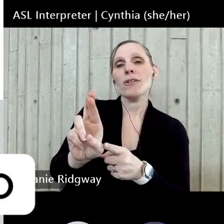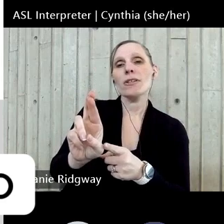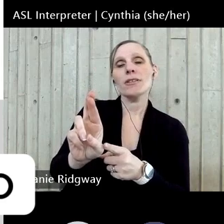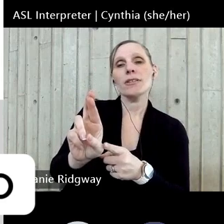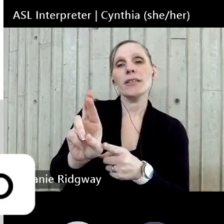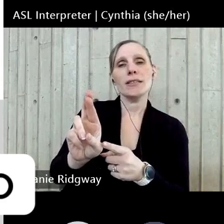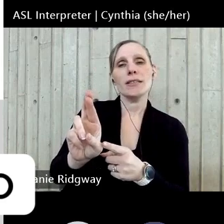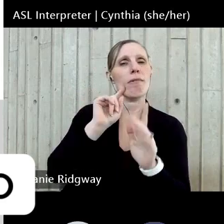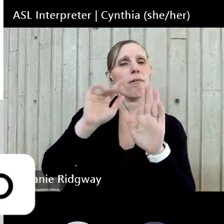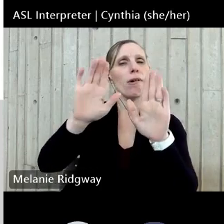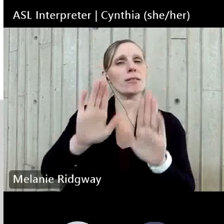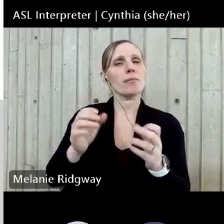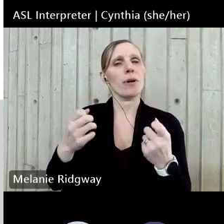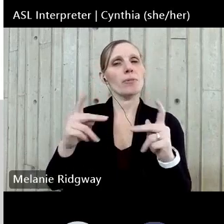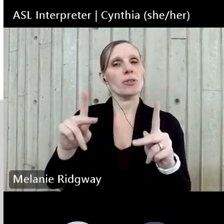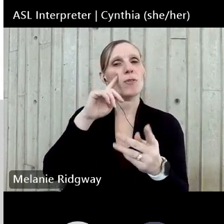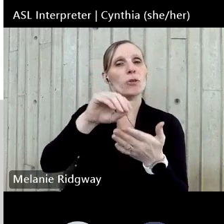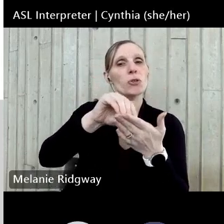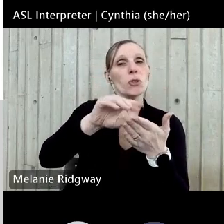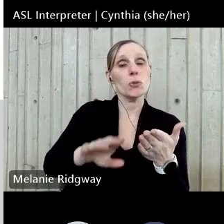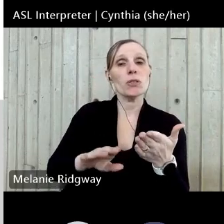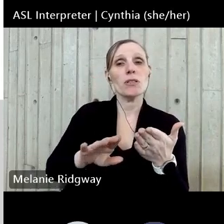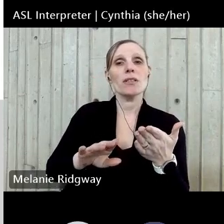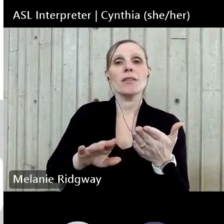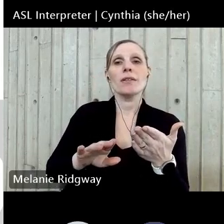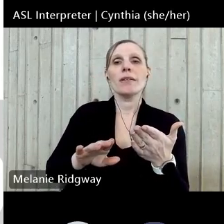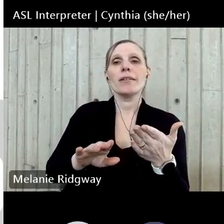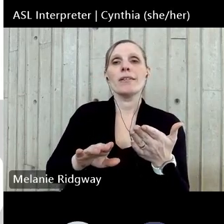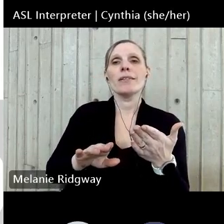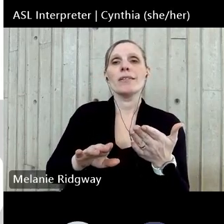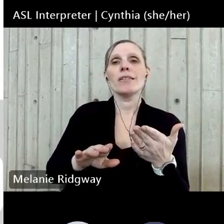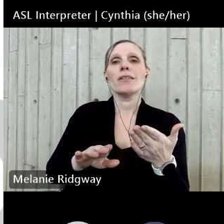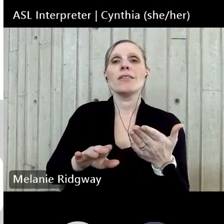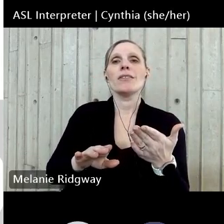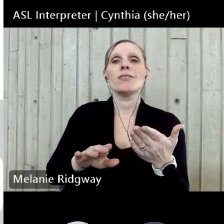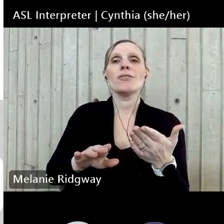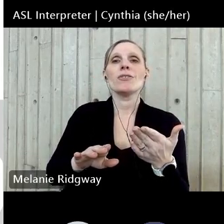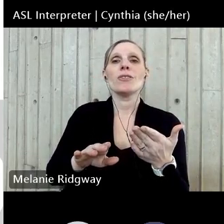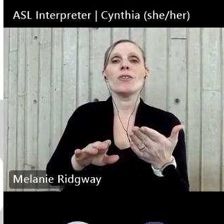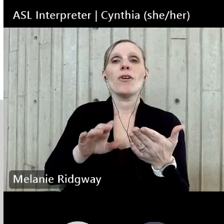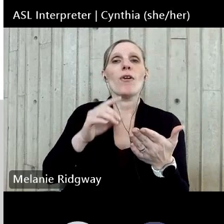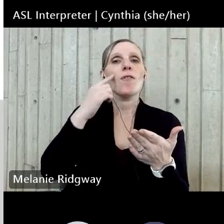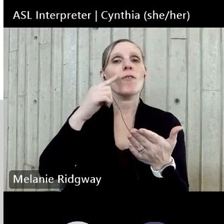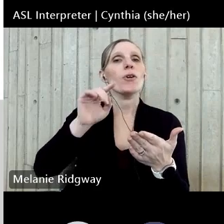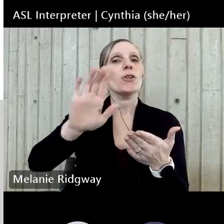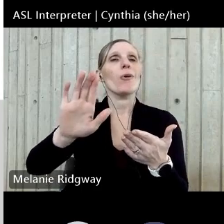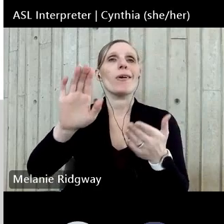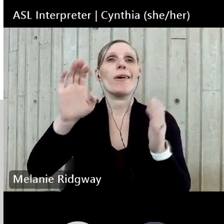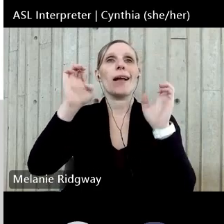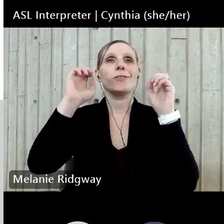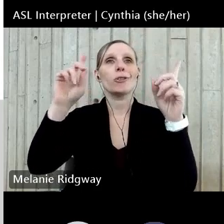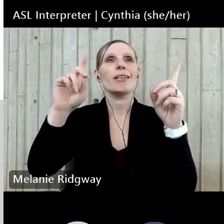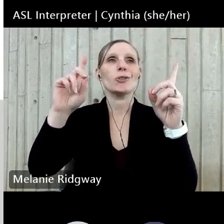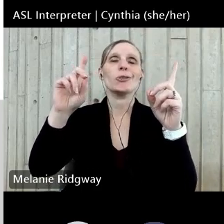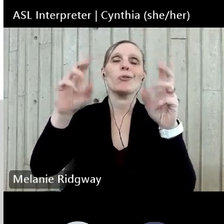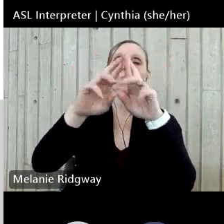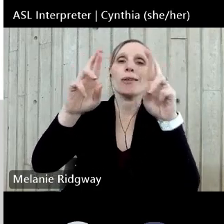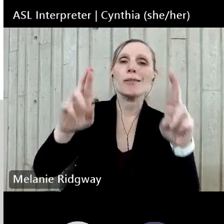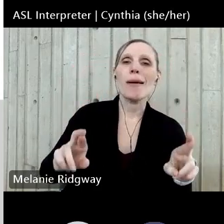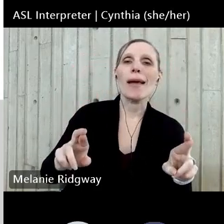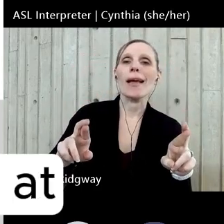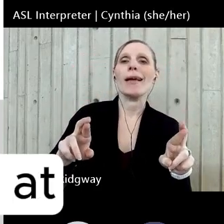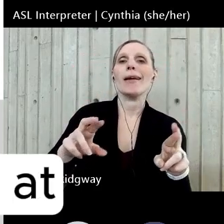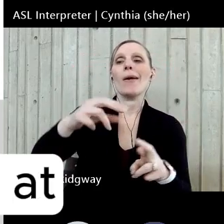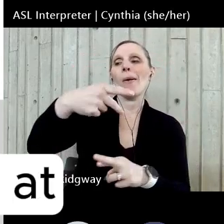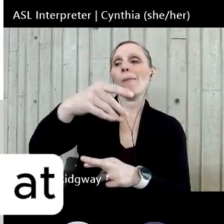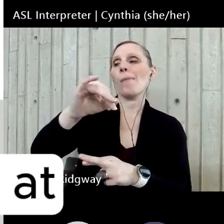students to add additional things to, basically your education portfolio, if you will. So not only your